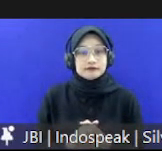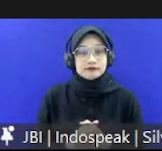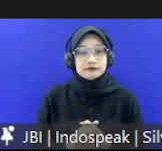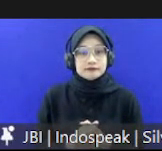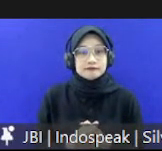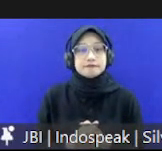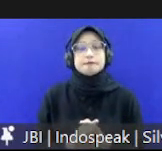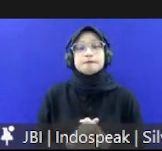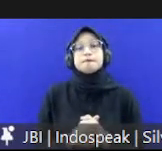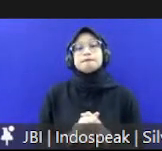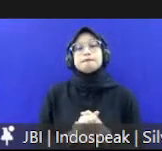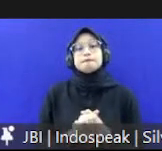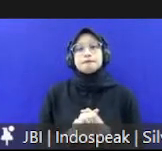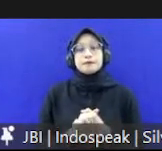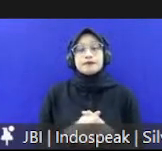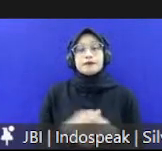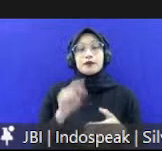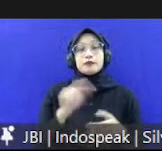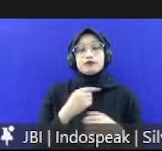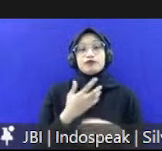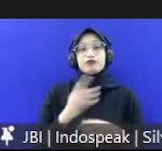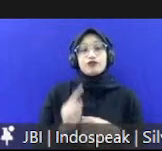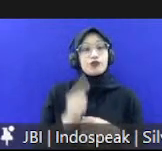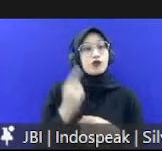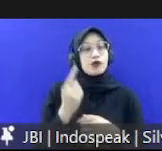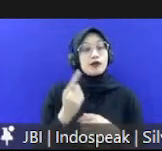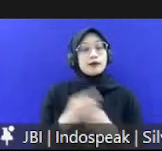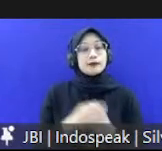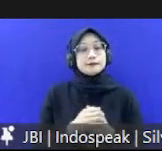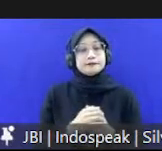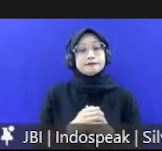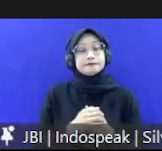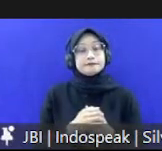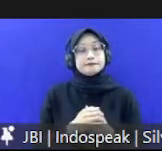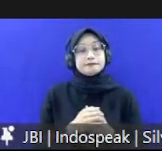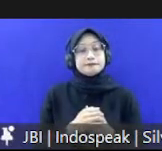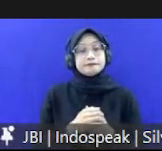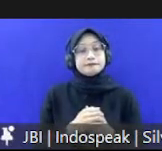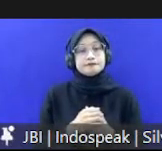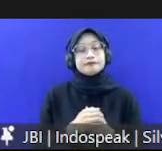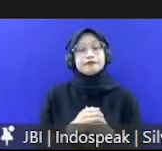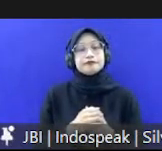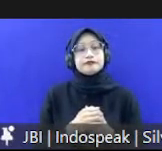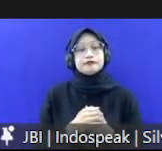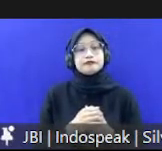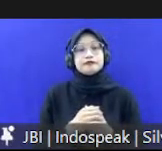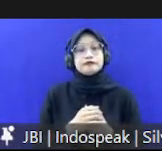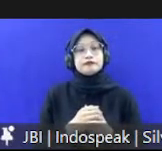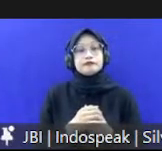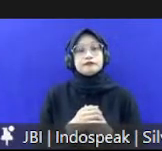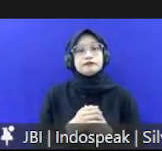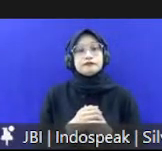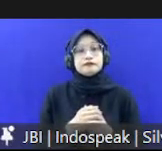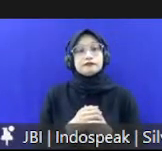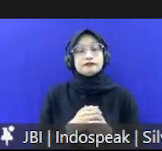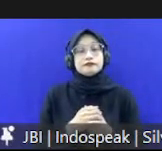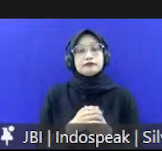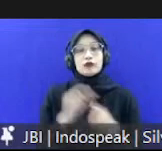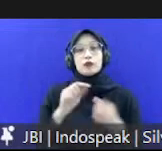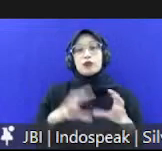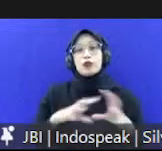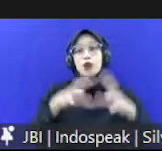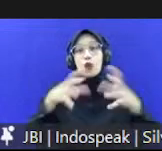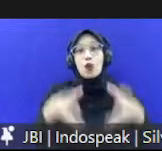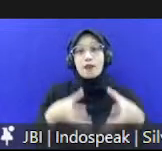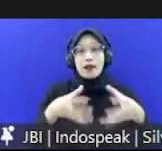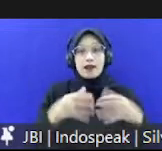So I would like to begin by starting from the global level, which brings the